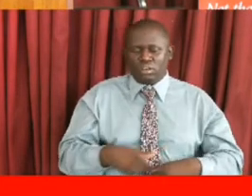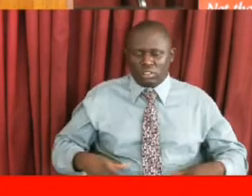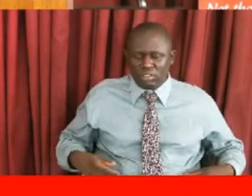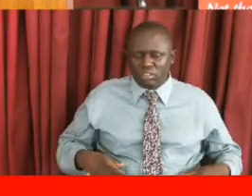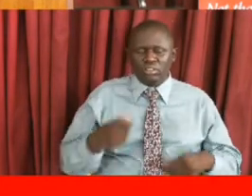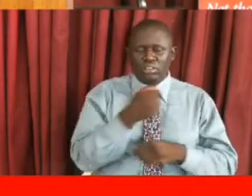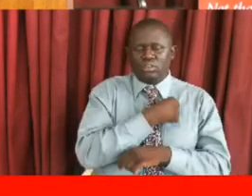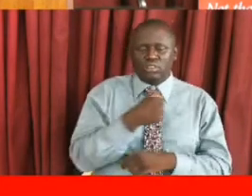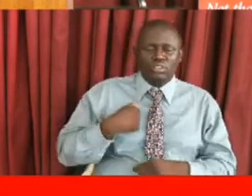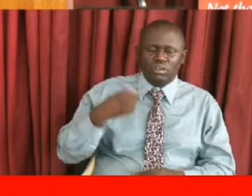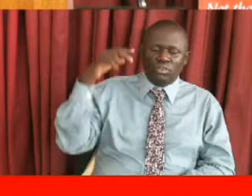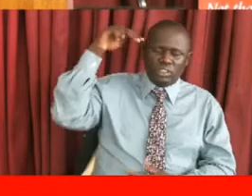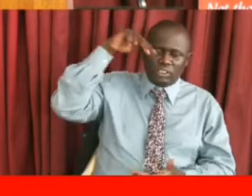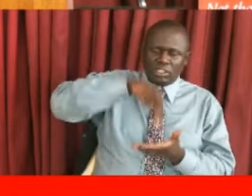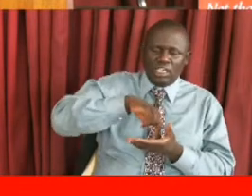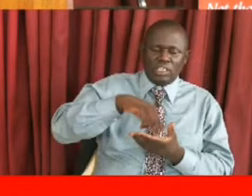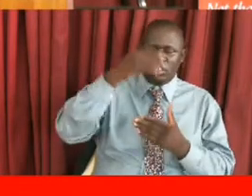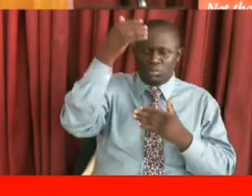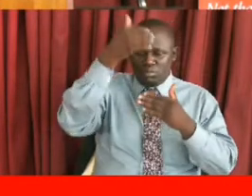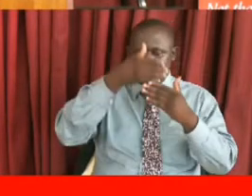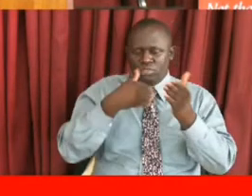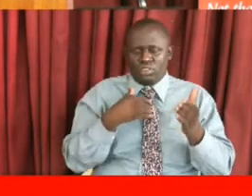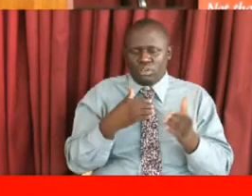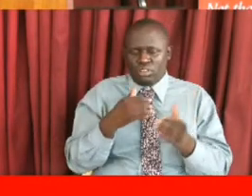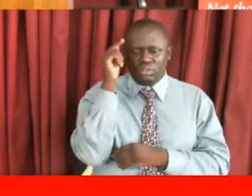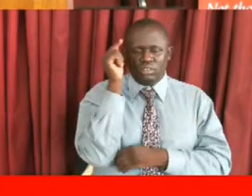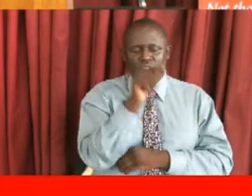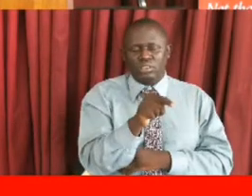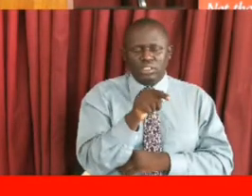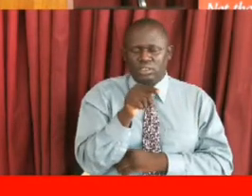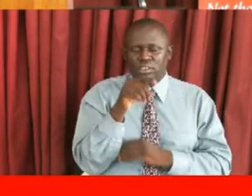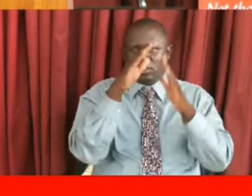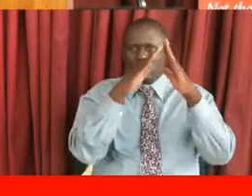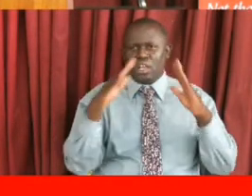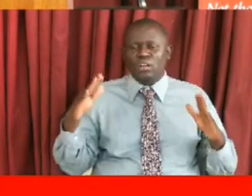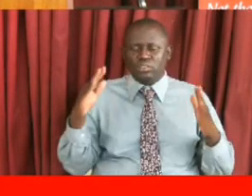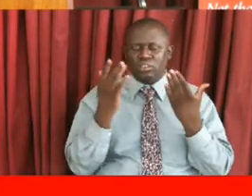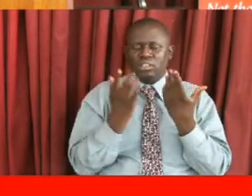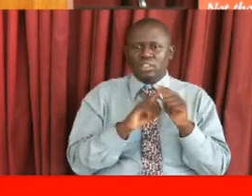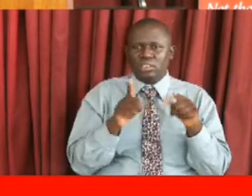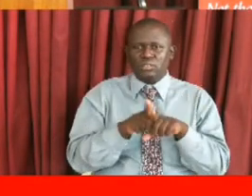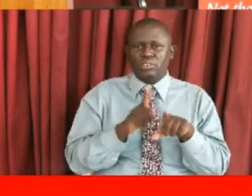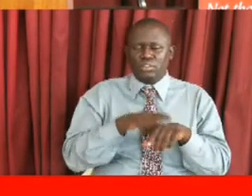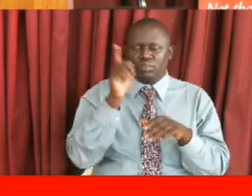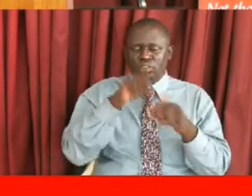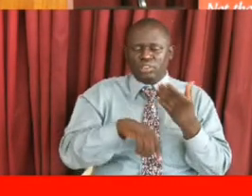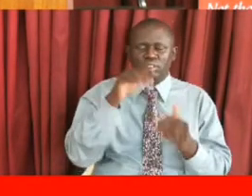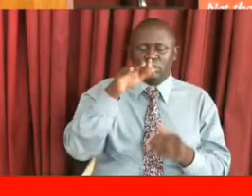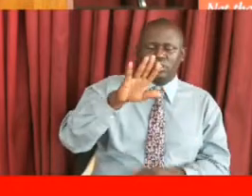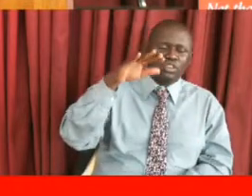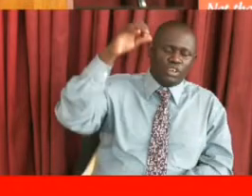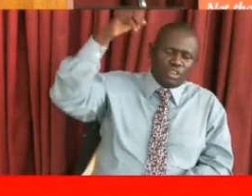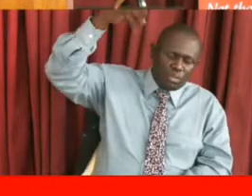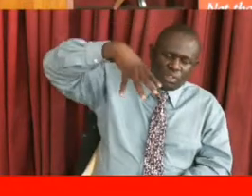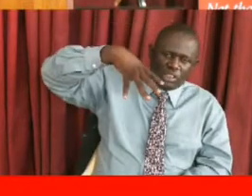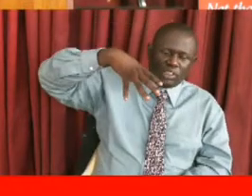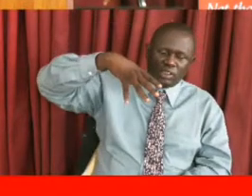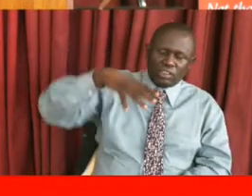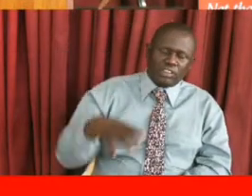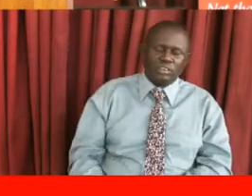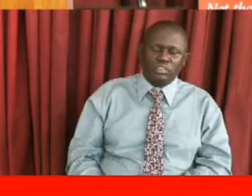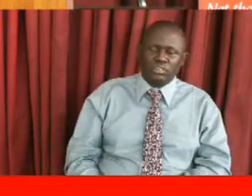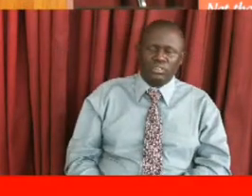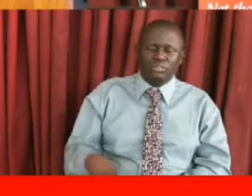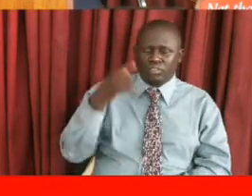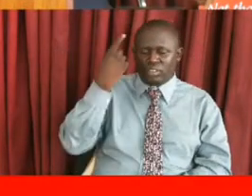stand before this house and in thy presence for